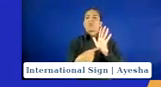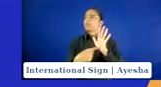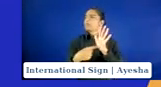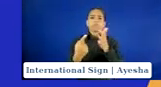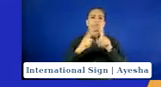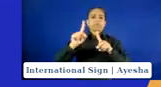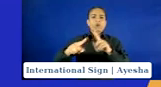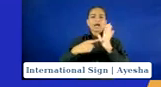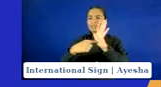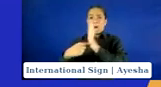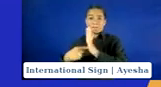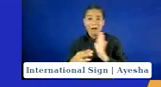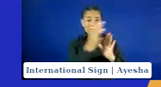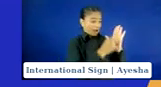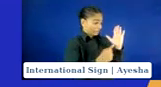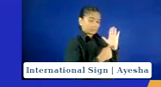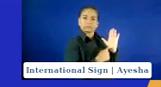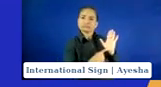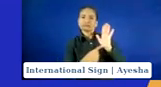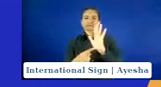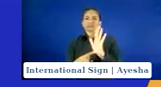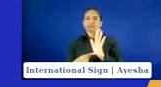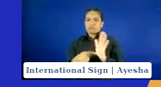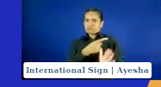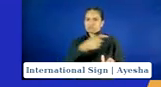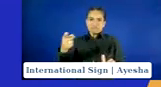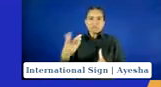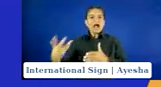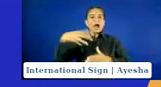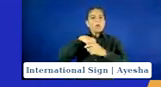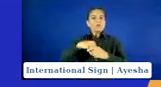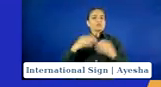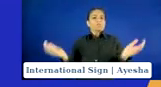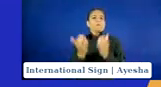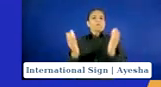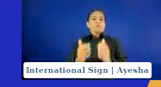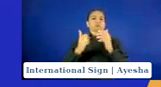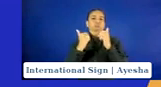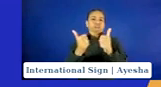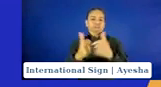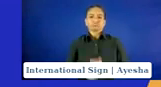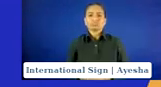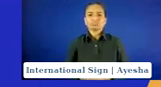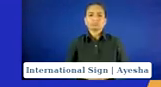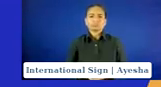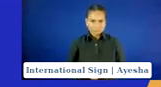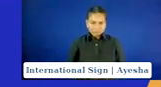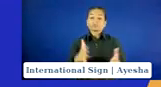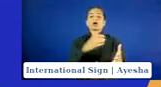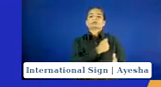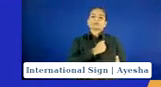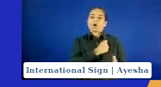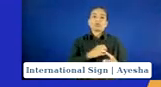promote inclusions for persons with disabilities, for persons with disabilities and tackle